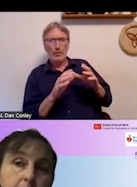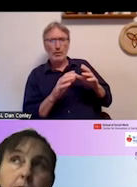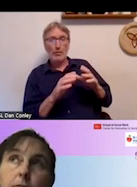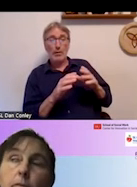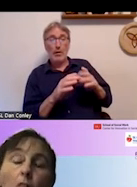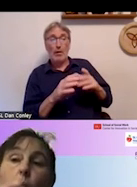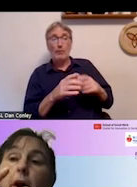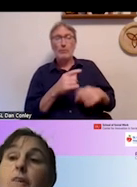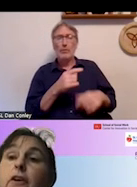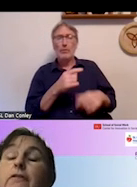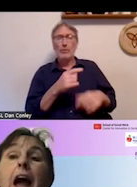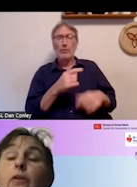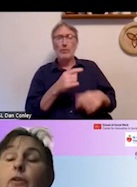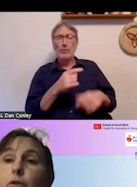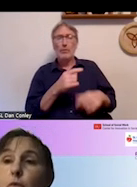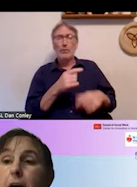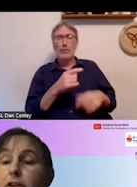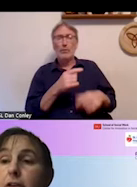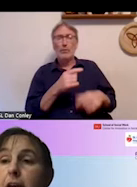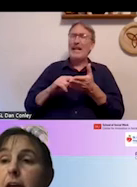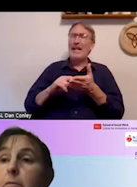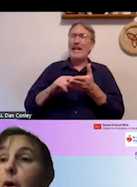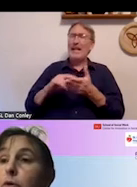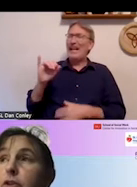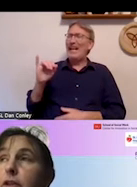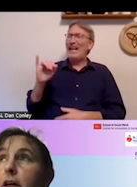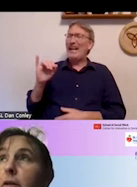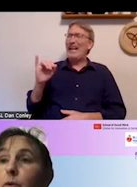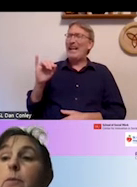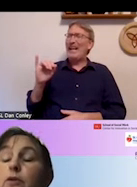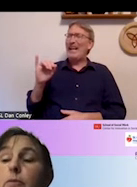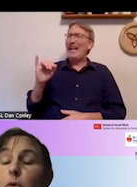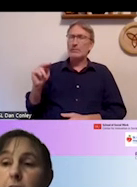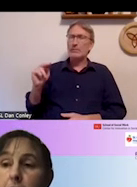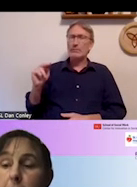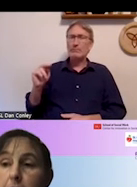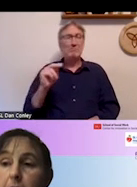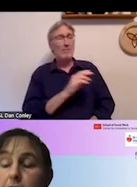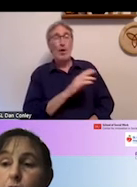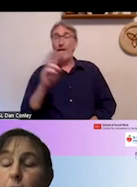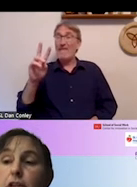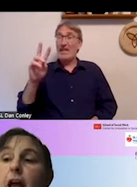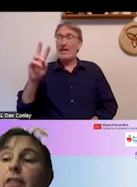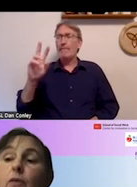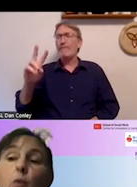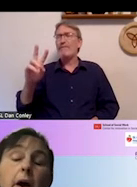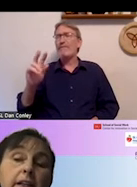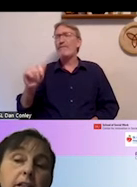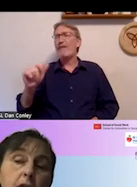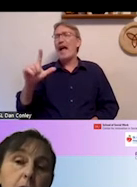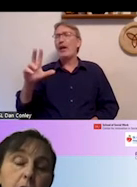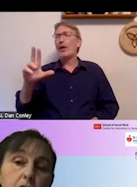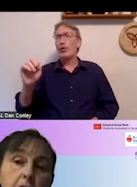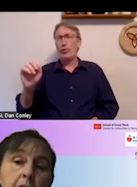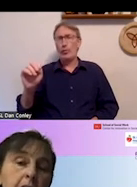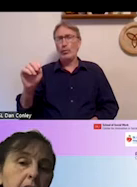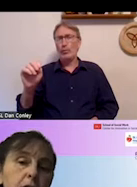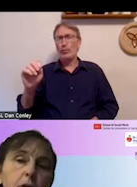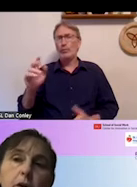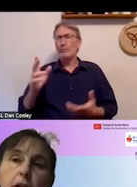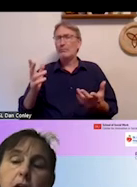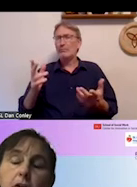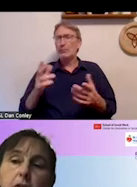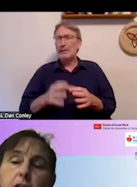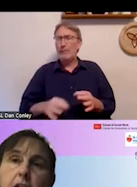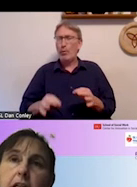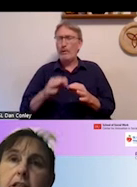intention? What are their values? What do they what's most important to them in that situation? And then what is their emotion? If you